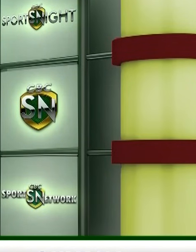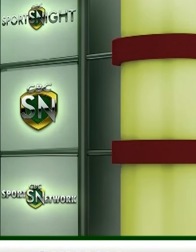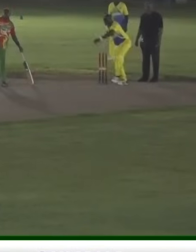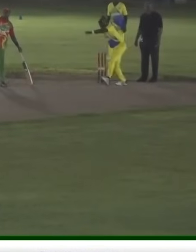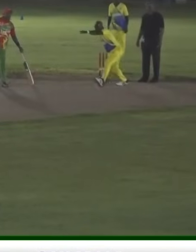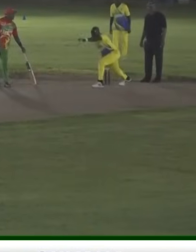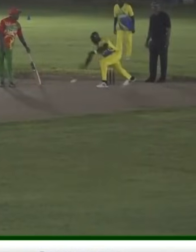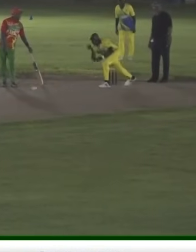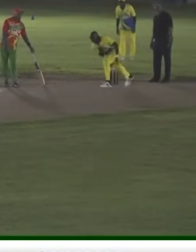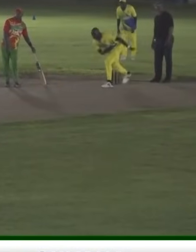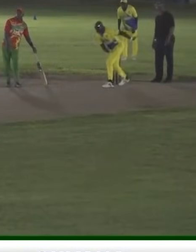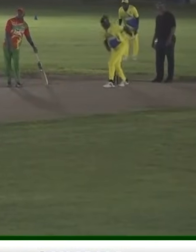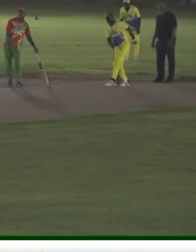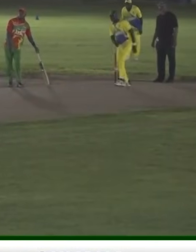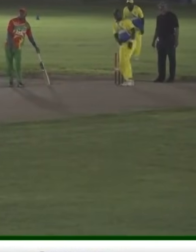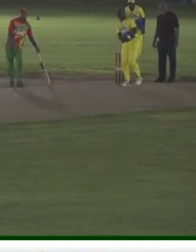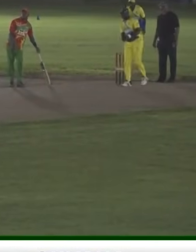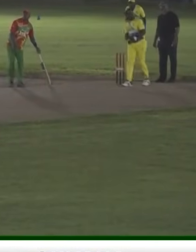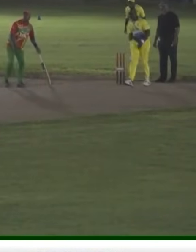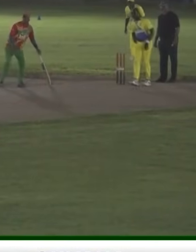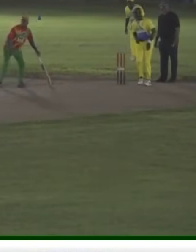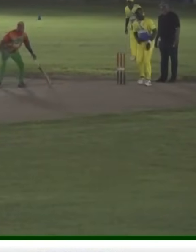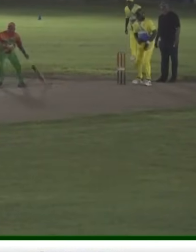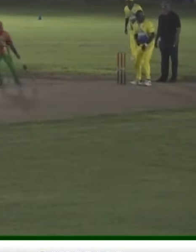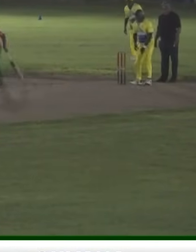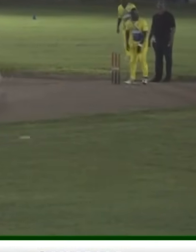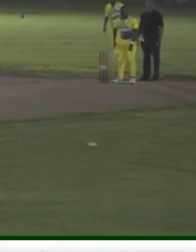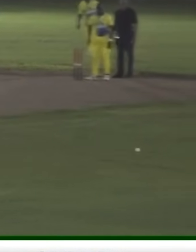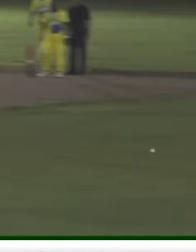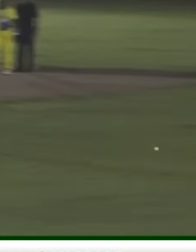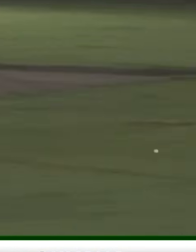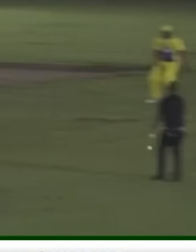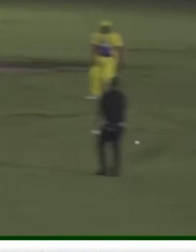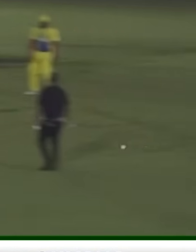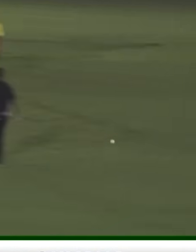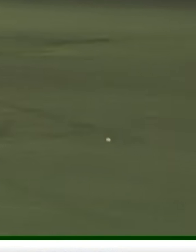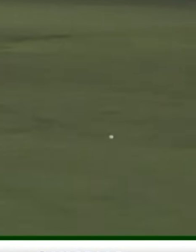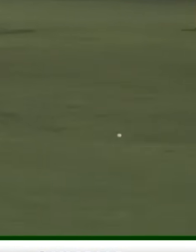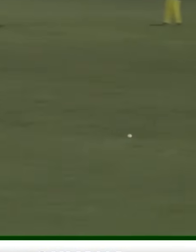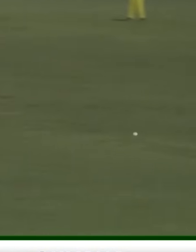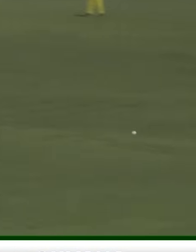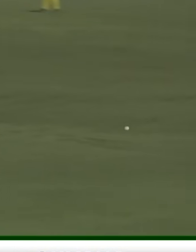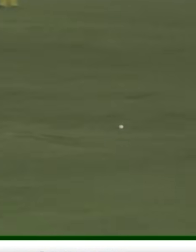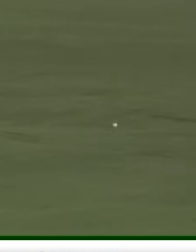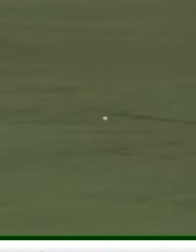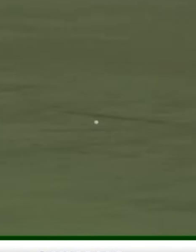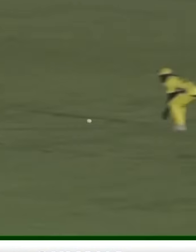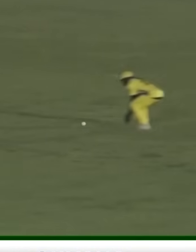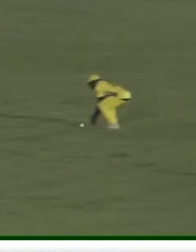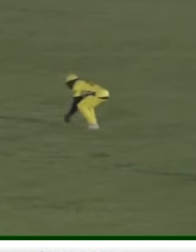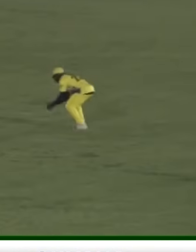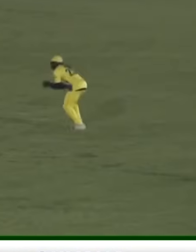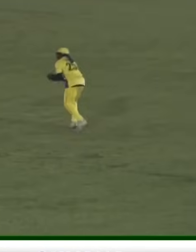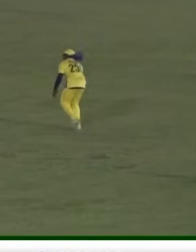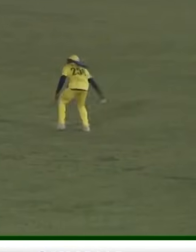at Weymouth by 4 wickets, restricting the visitors to 171 for 2 and replying with 172 for 6